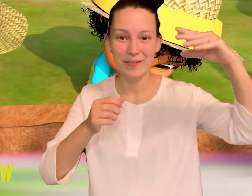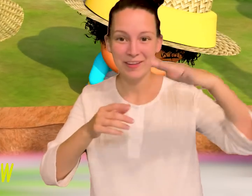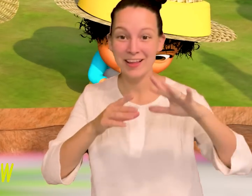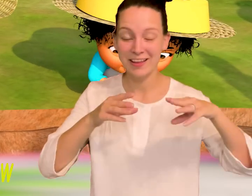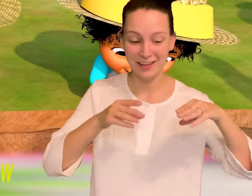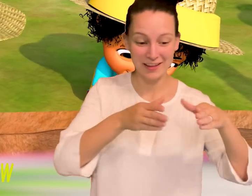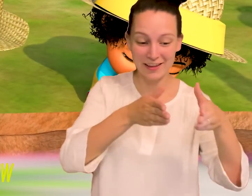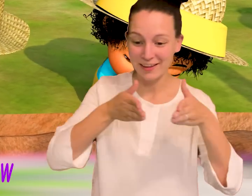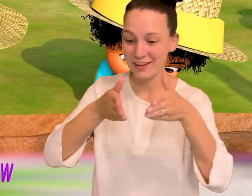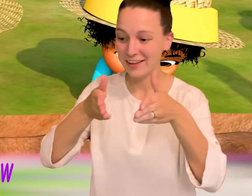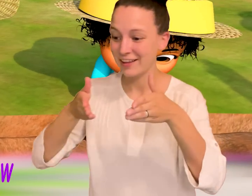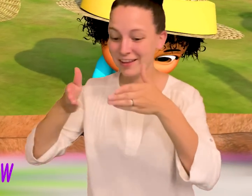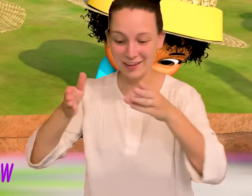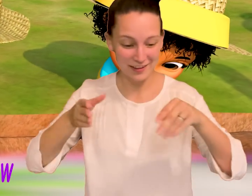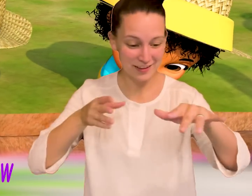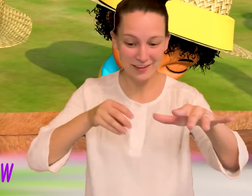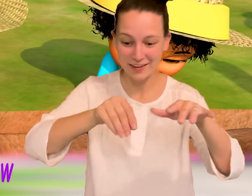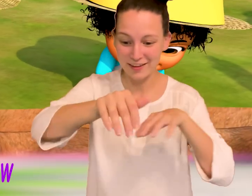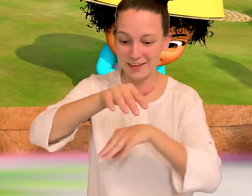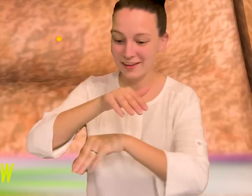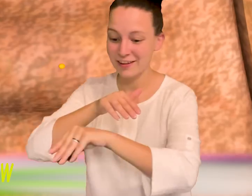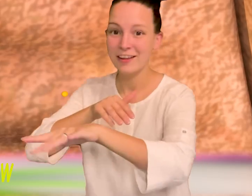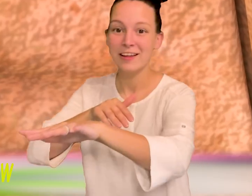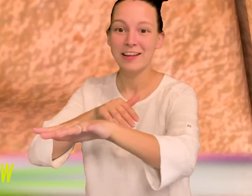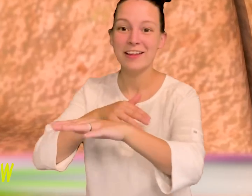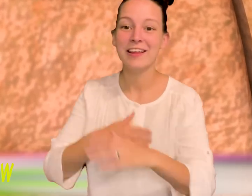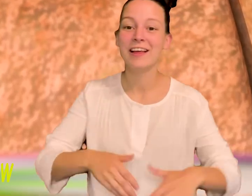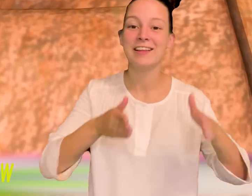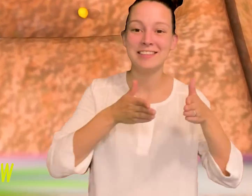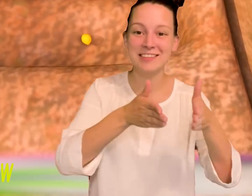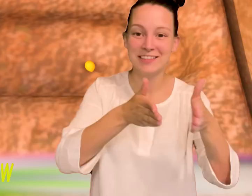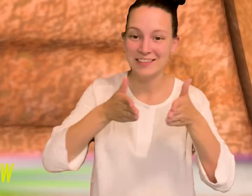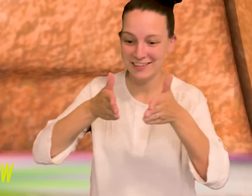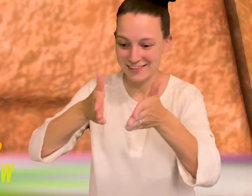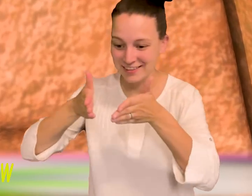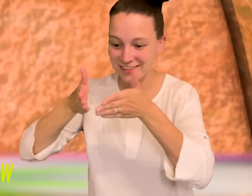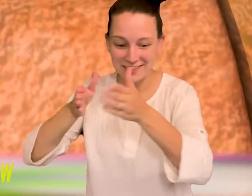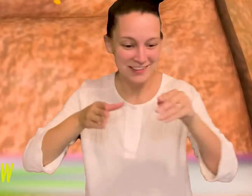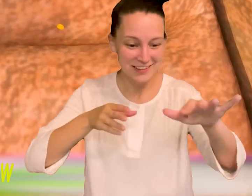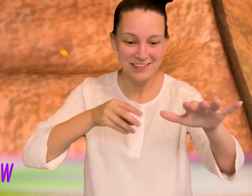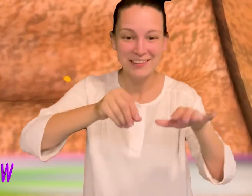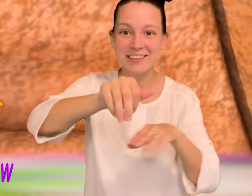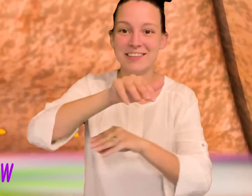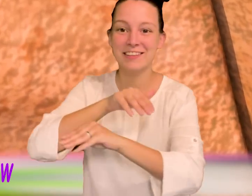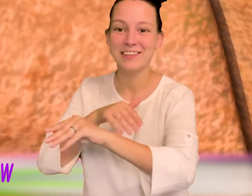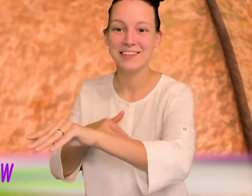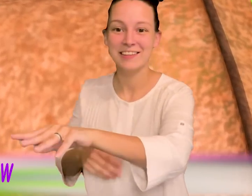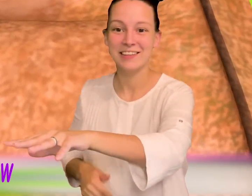planted all in a row and seeds planted all in